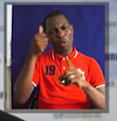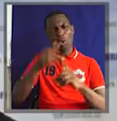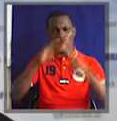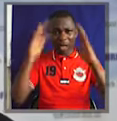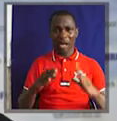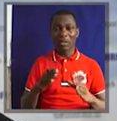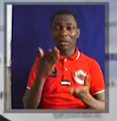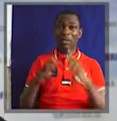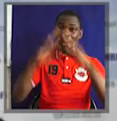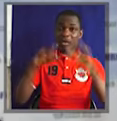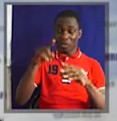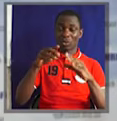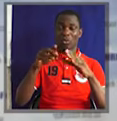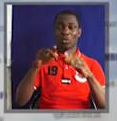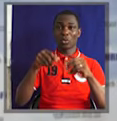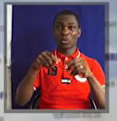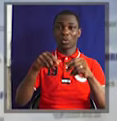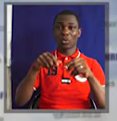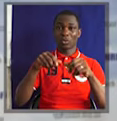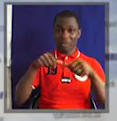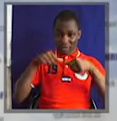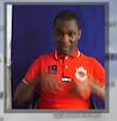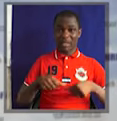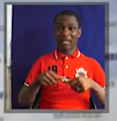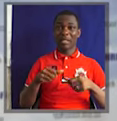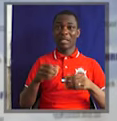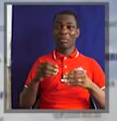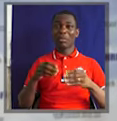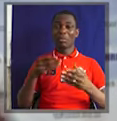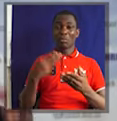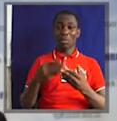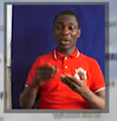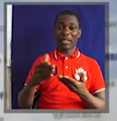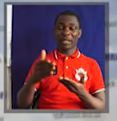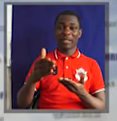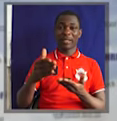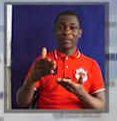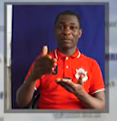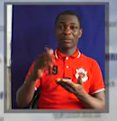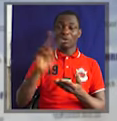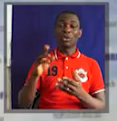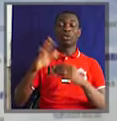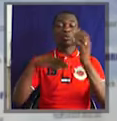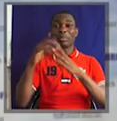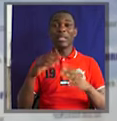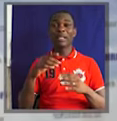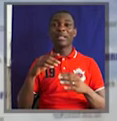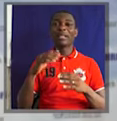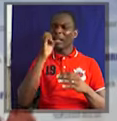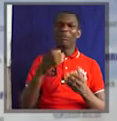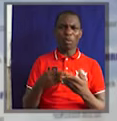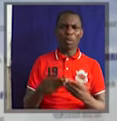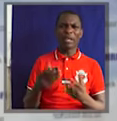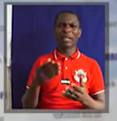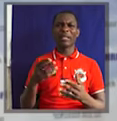sika no edi to blocks and cement this is our dino eje sika papa ebi ho ye mo je sika ebi ho ayazani kontompo